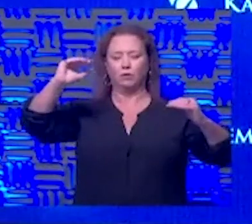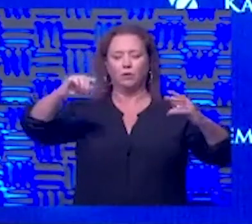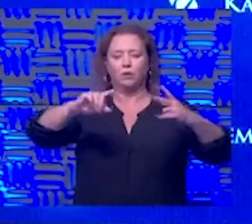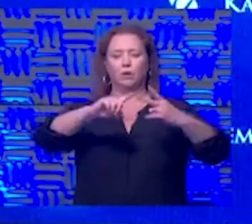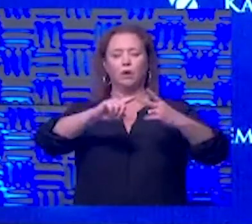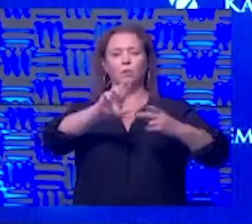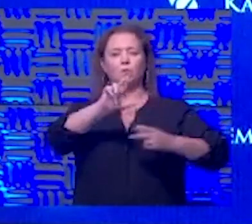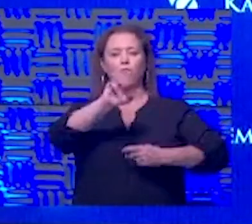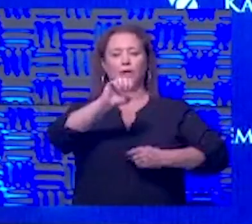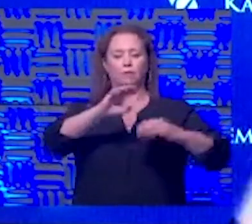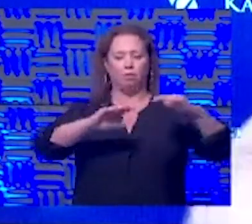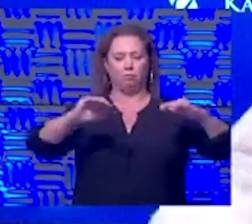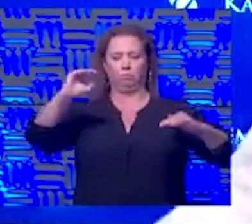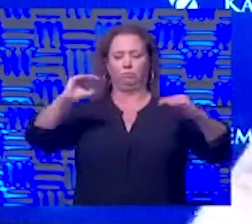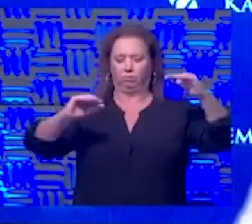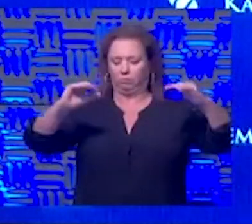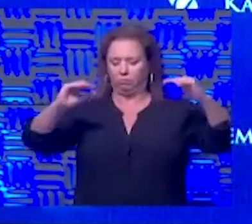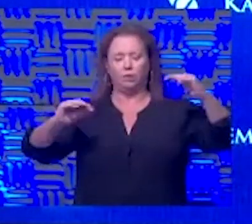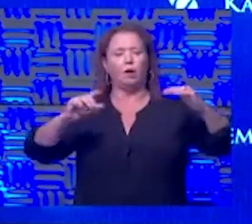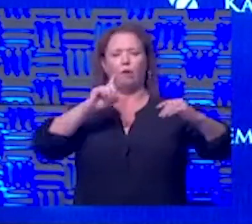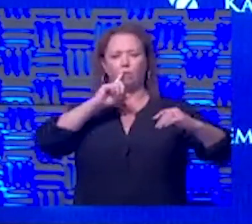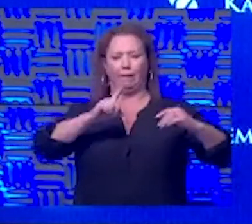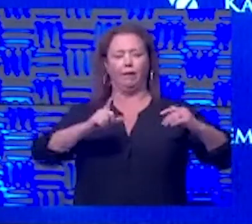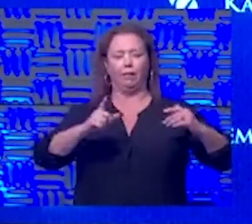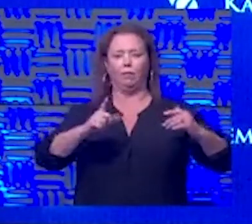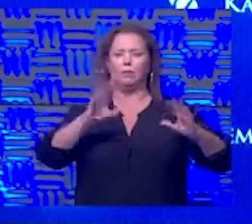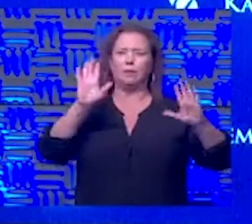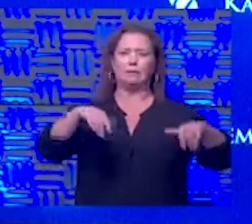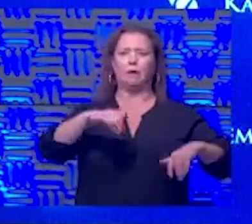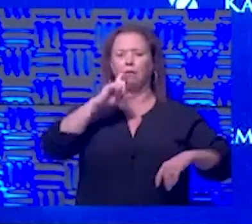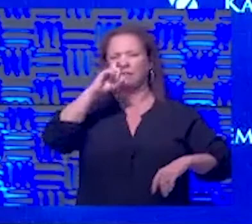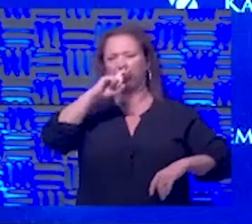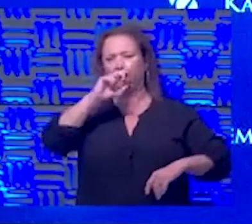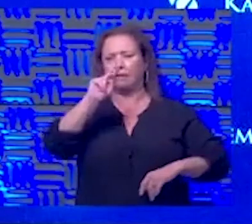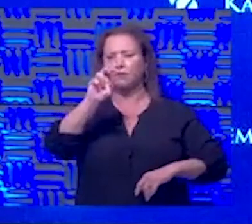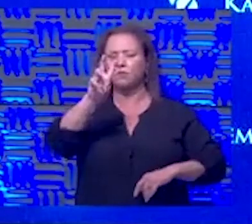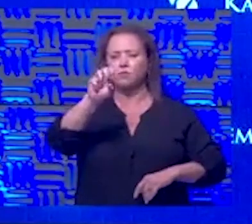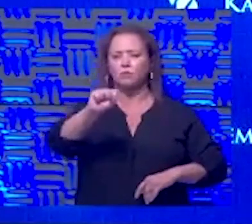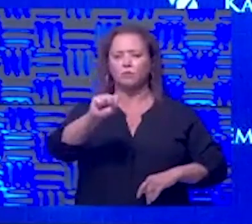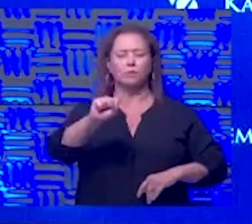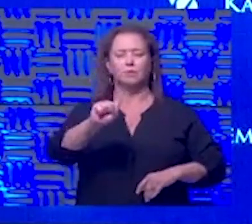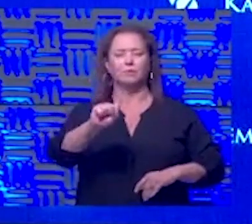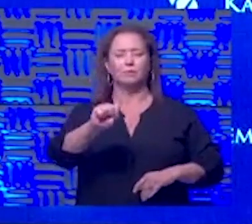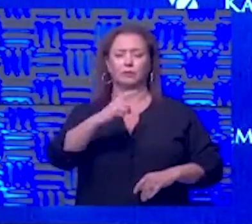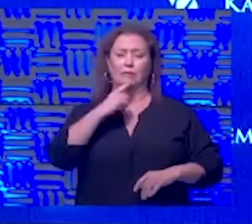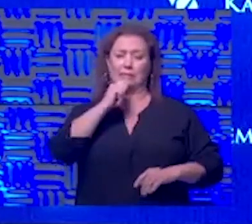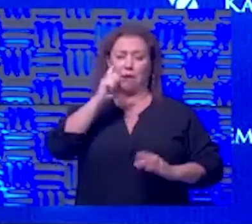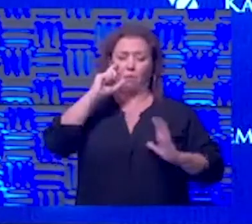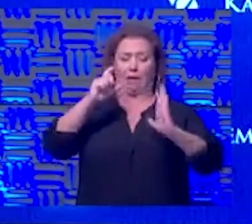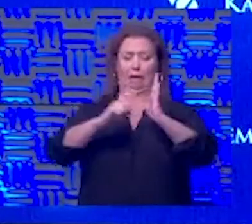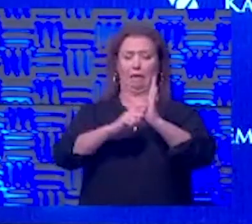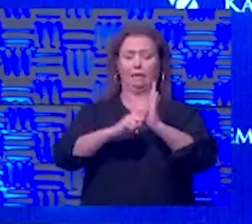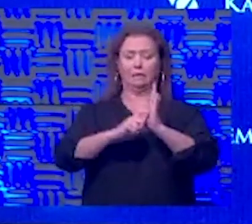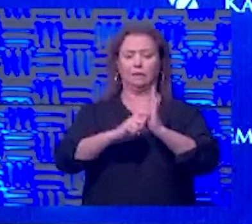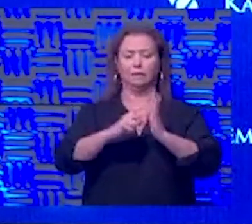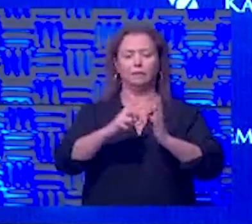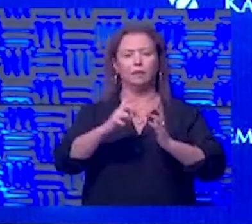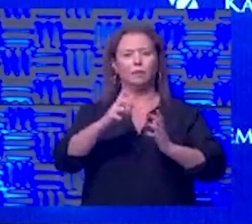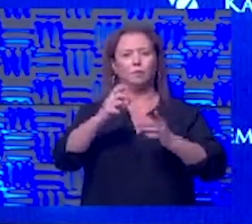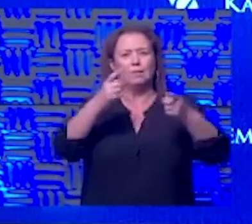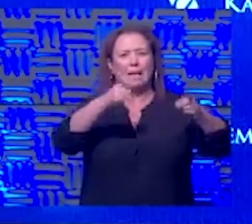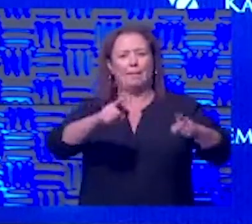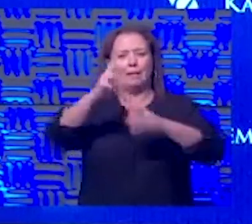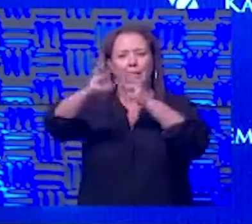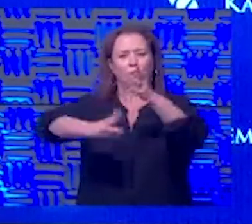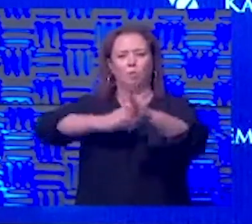are real, and if we try to write them off as fake news and things like that, then you're just not recognizing what's real out in the world because